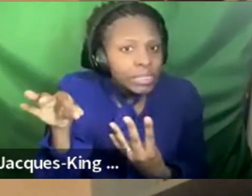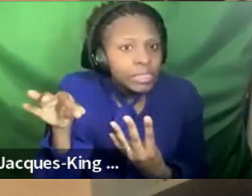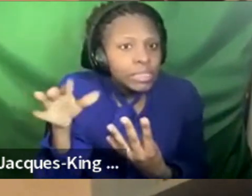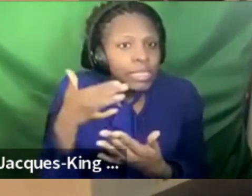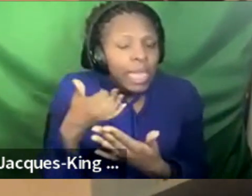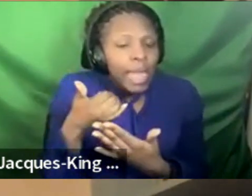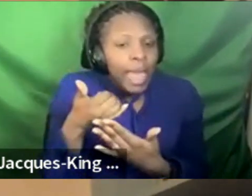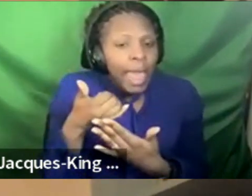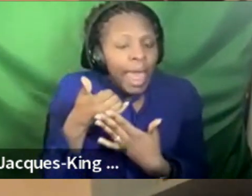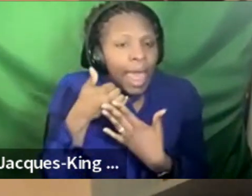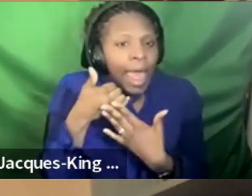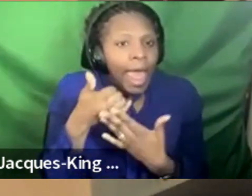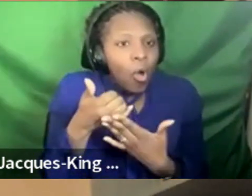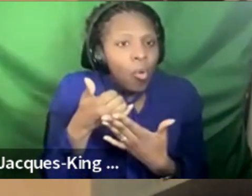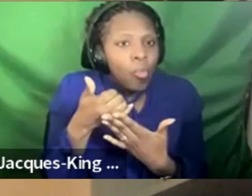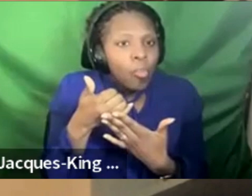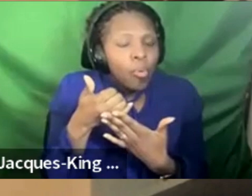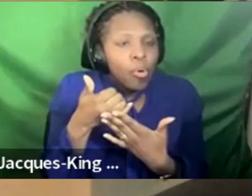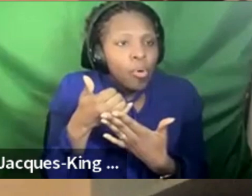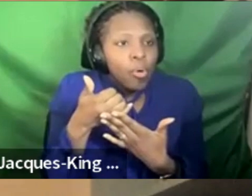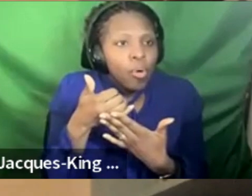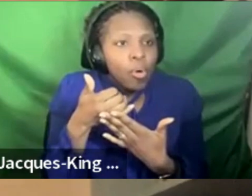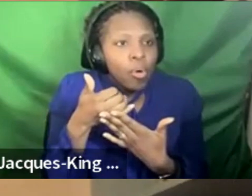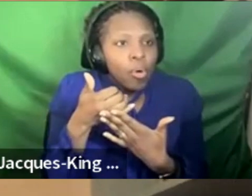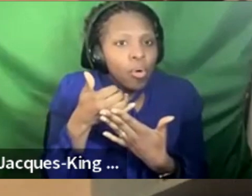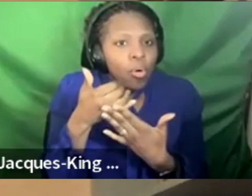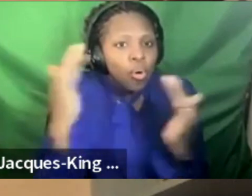if in a production, make sure those choices